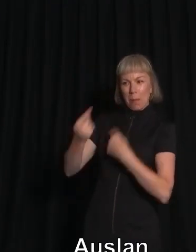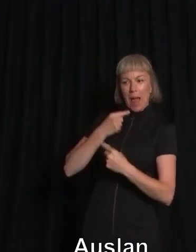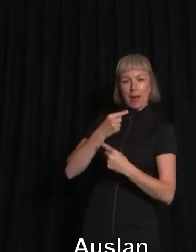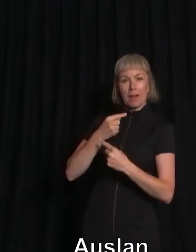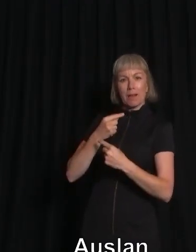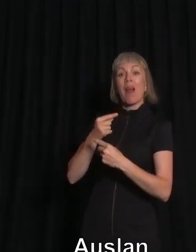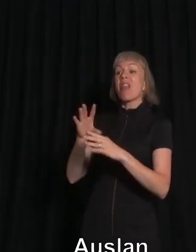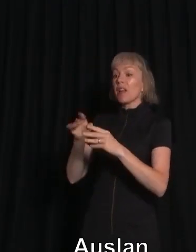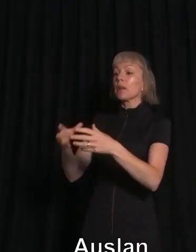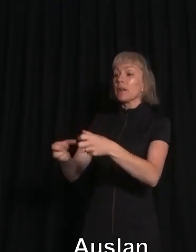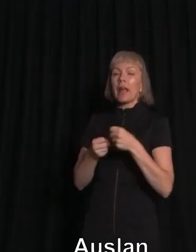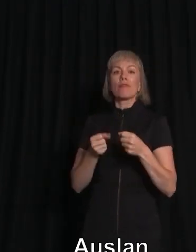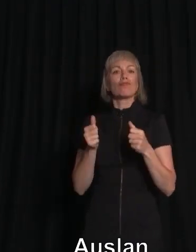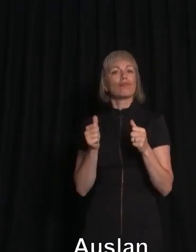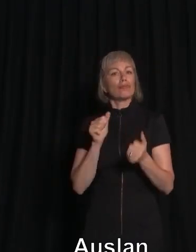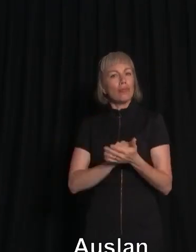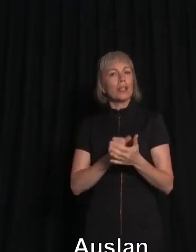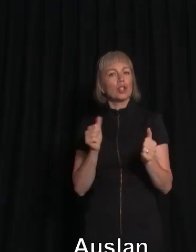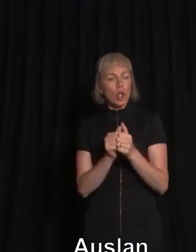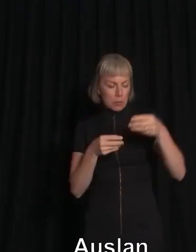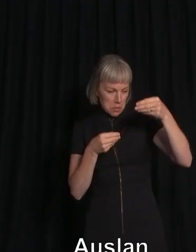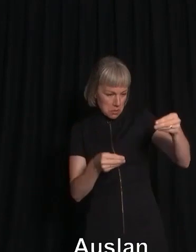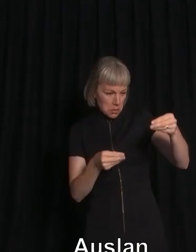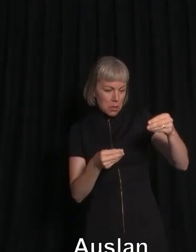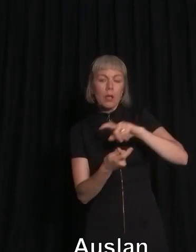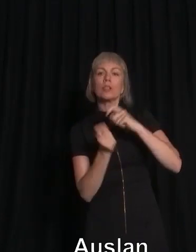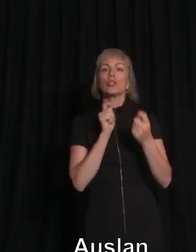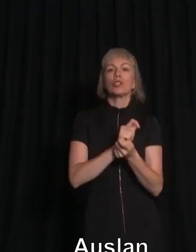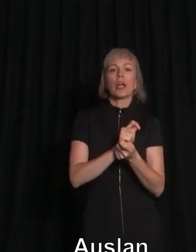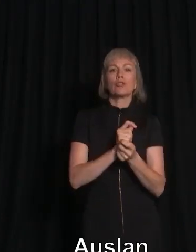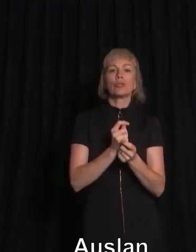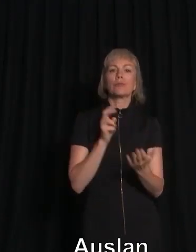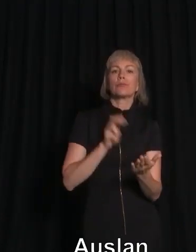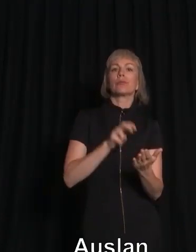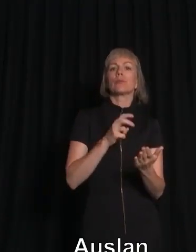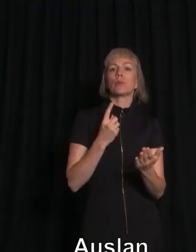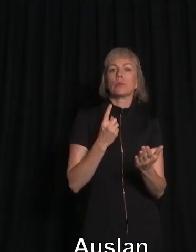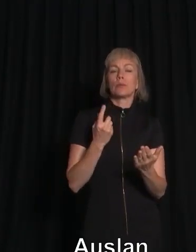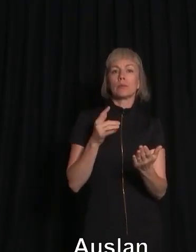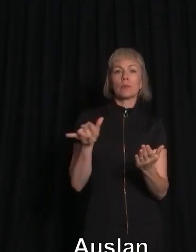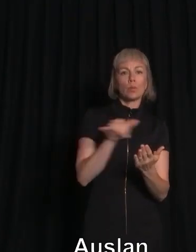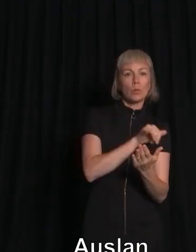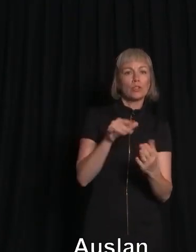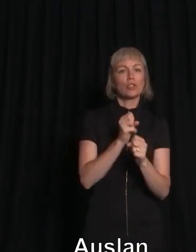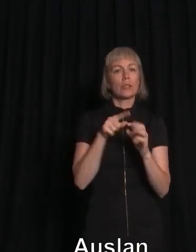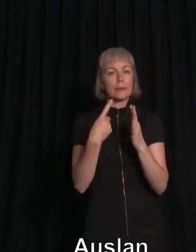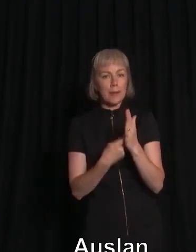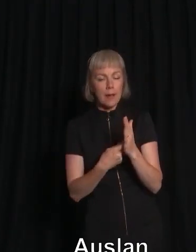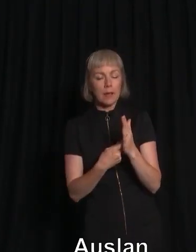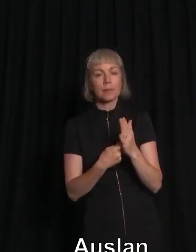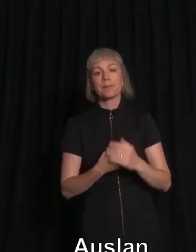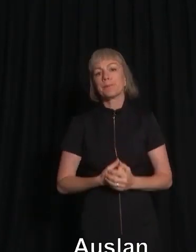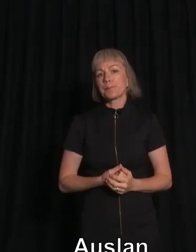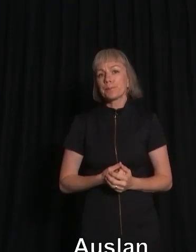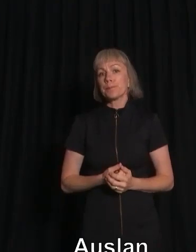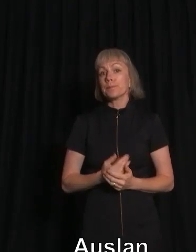documents that reflect their gender identity. This is, in the Council of Europe,